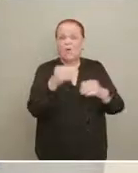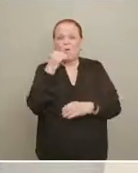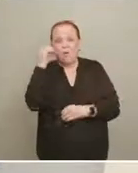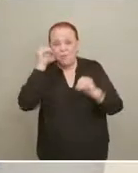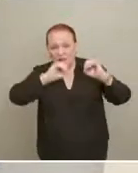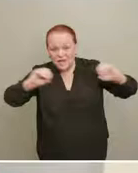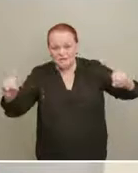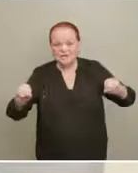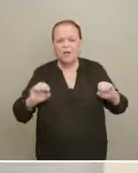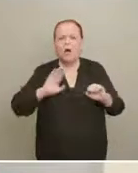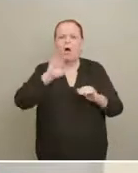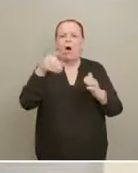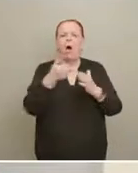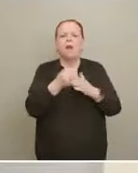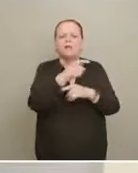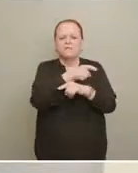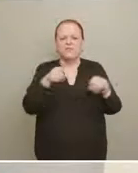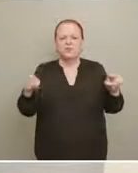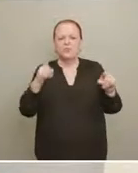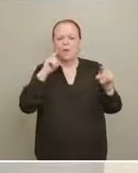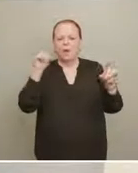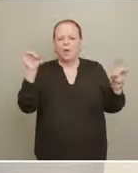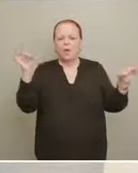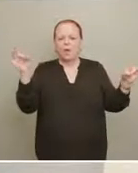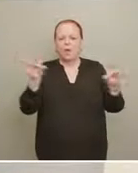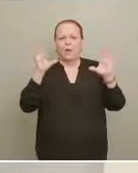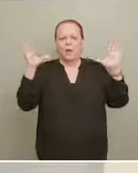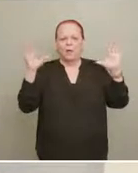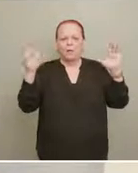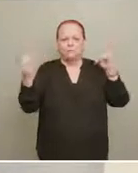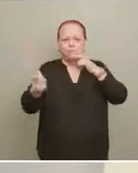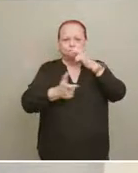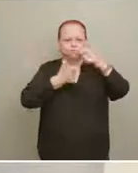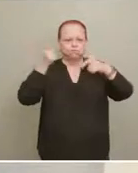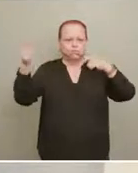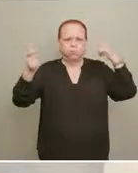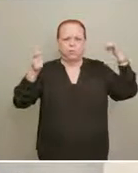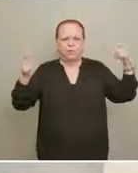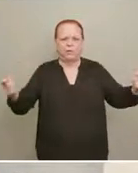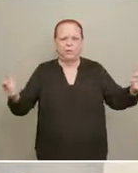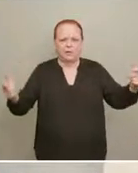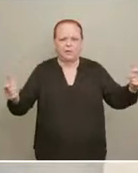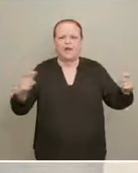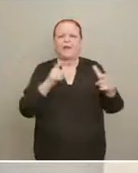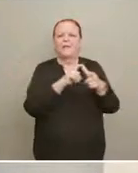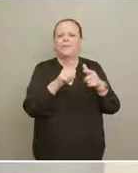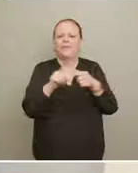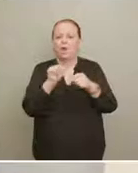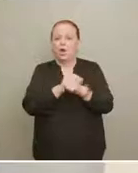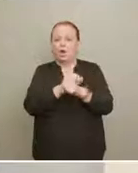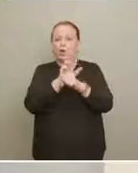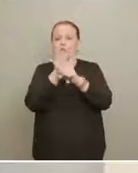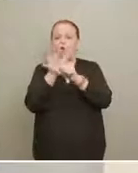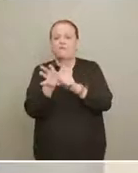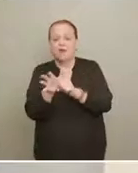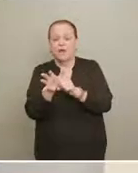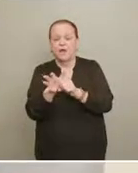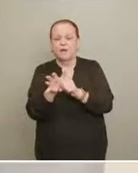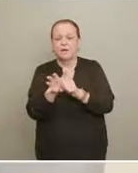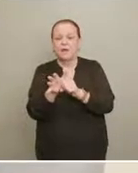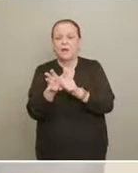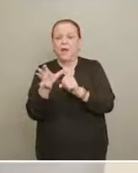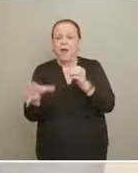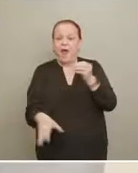individually considered epidemic levels before COVID. COVID came in and put gas on the fuel of